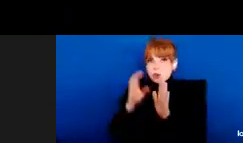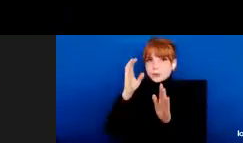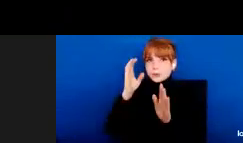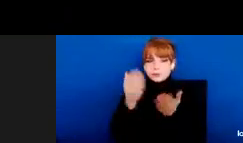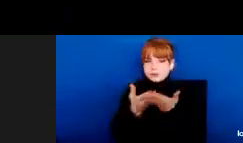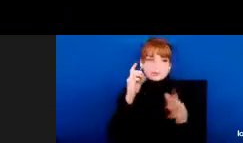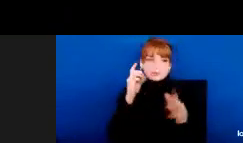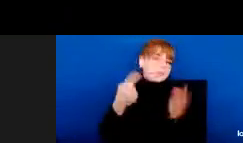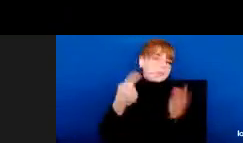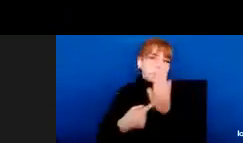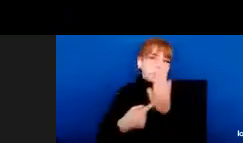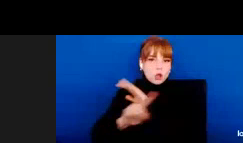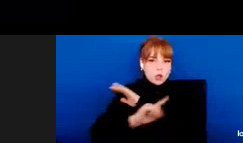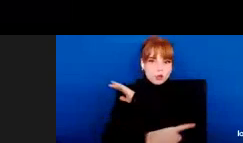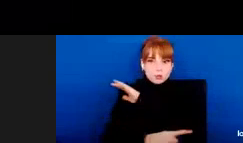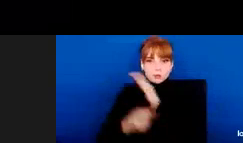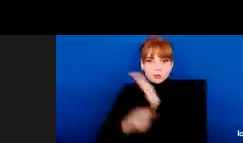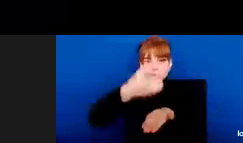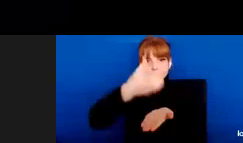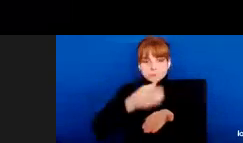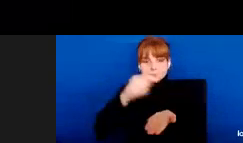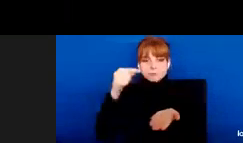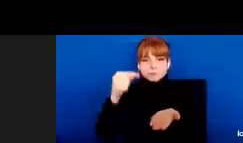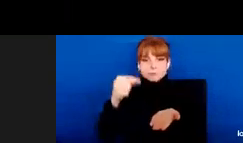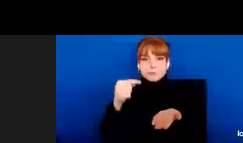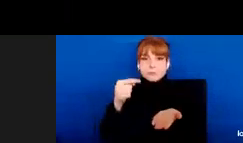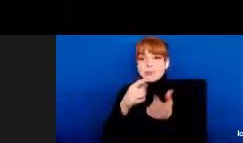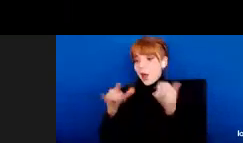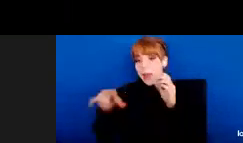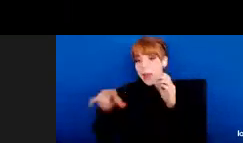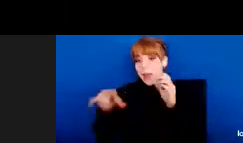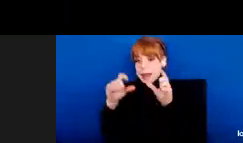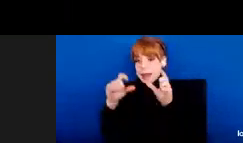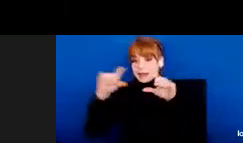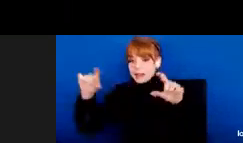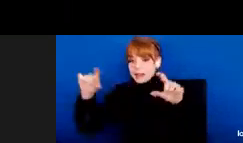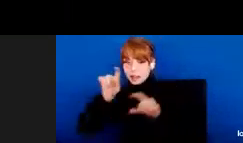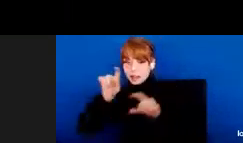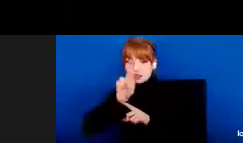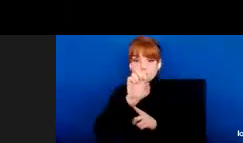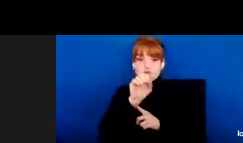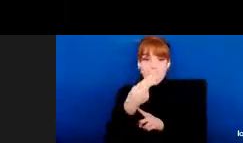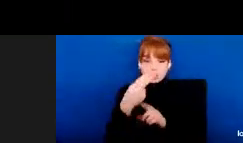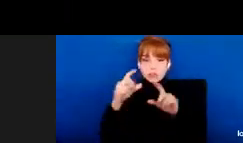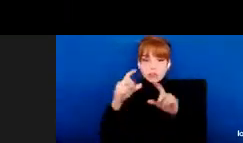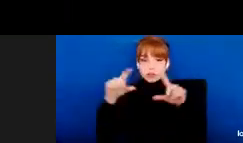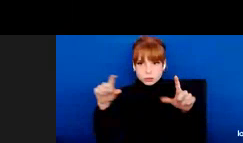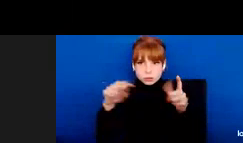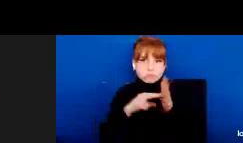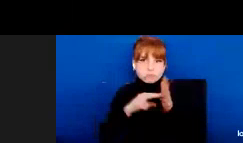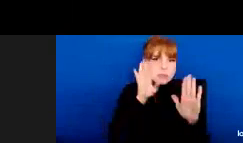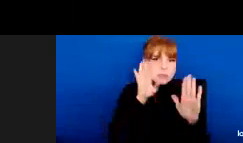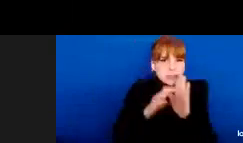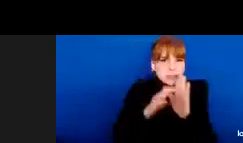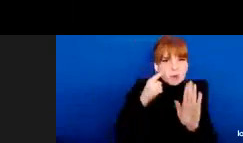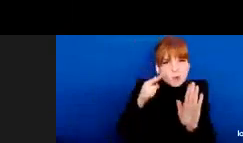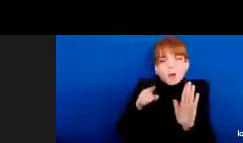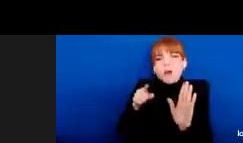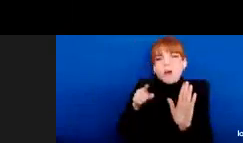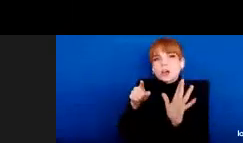before, but now next to it, I actually have the word trash, well, then the icon itself really just reinforces the text, the